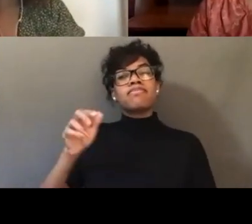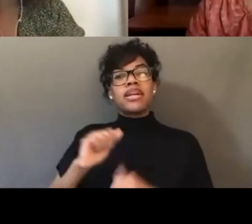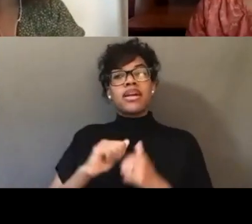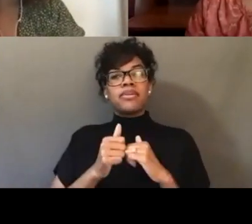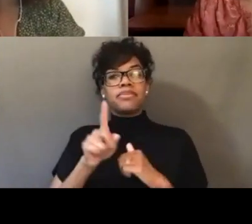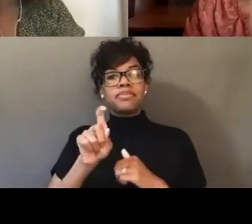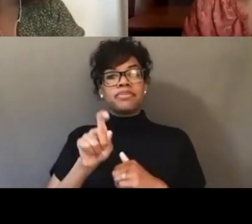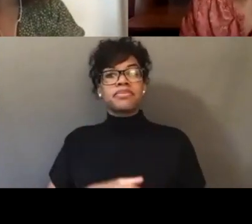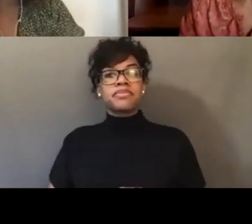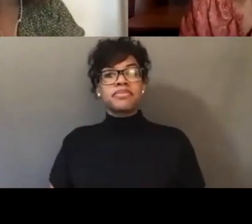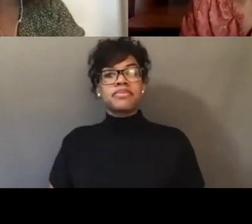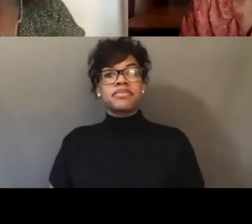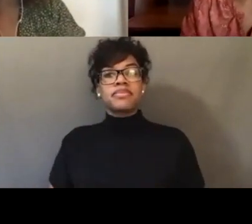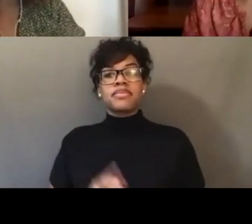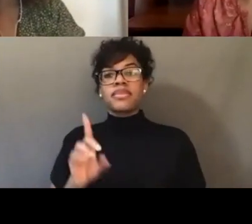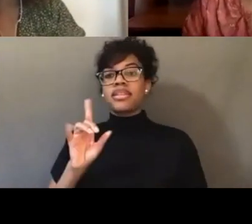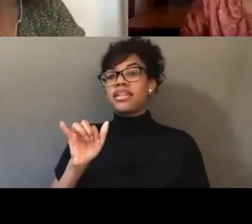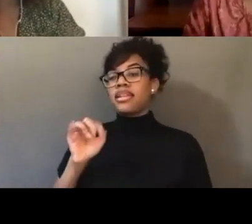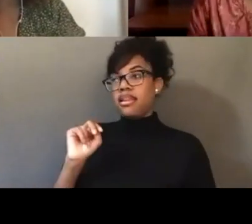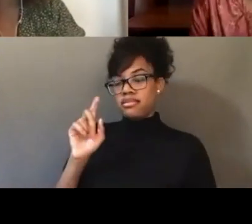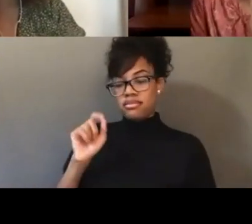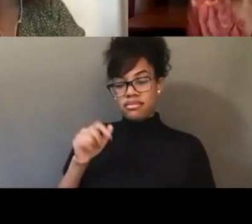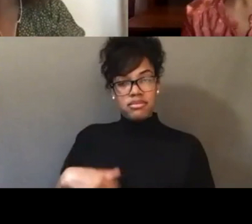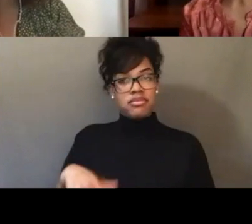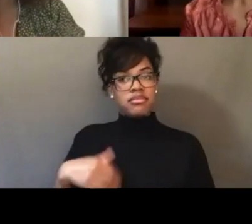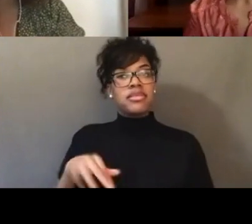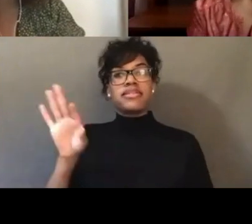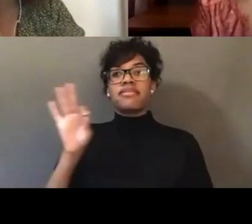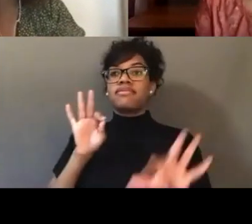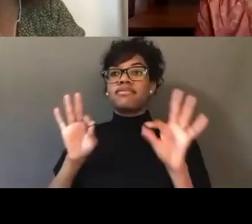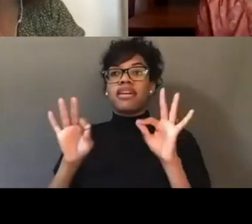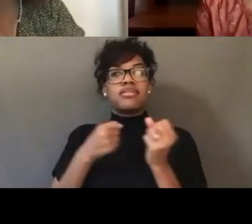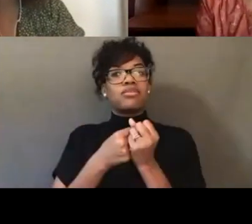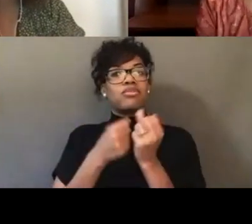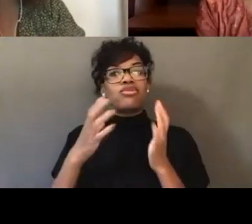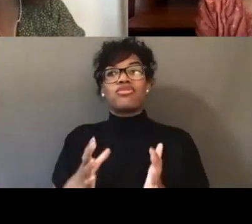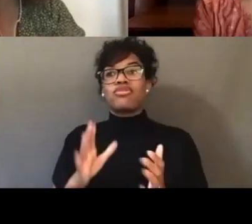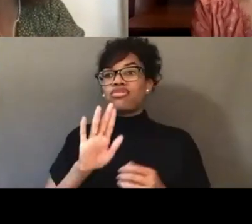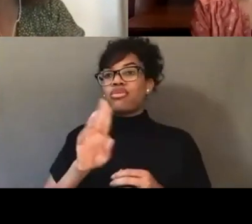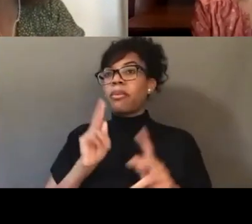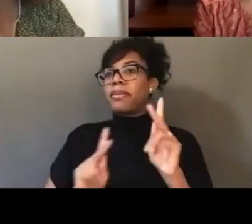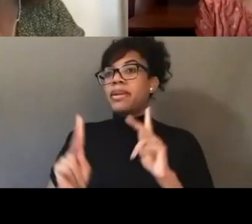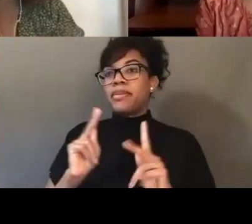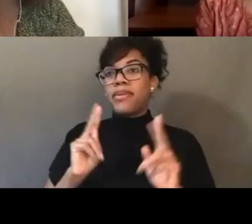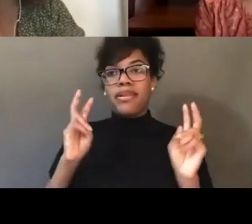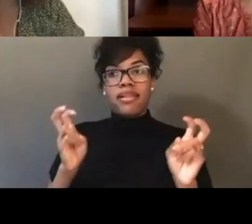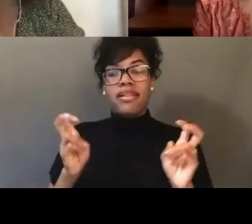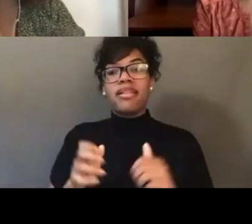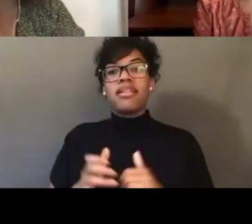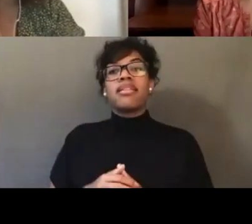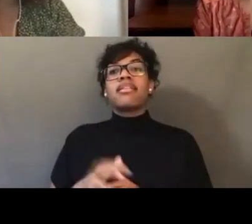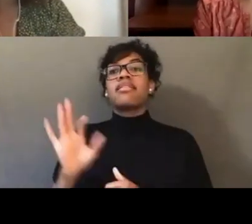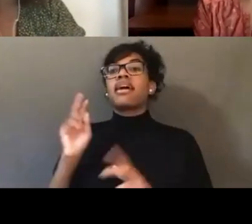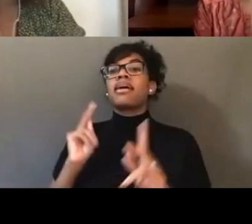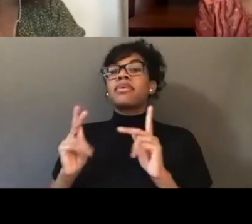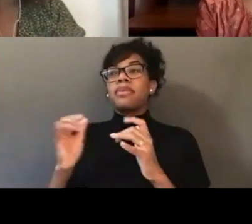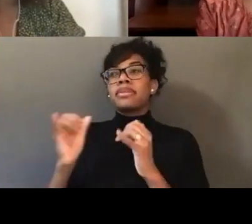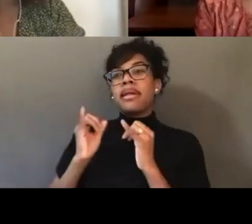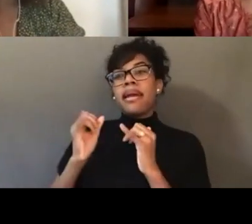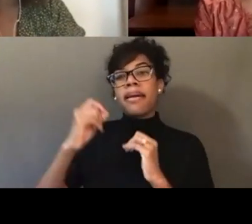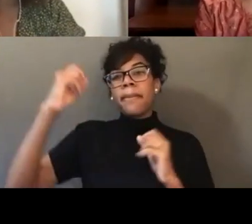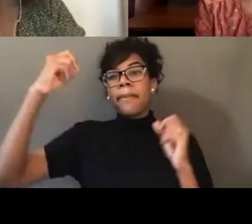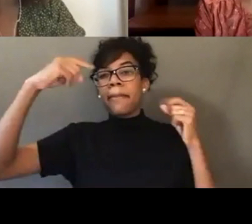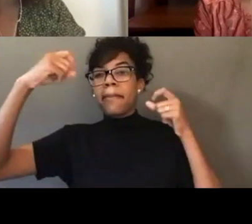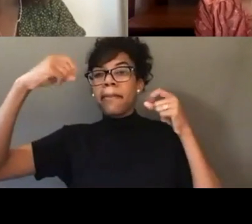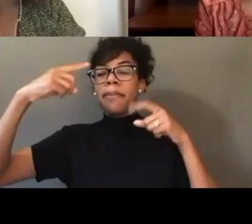Find your people. You gotta hang out with folks who are like-minded, who will push you when you need to be pushed, and who will hug you when you need to be